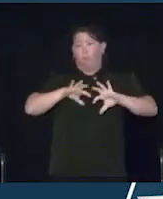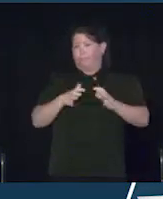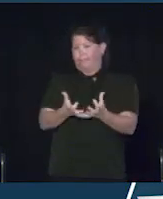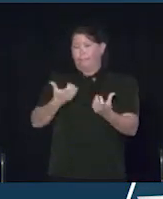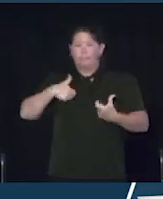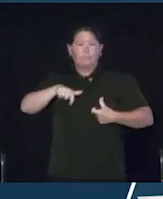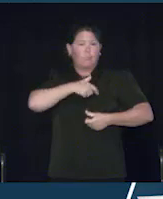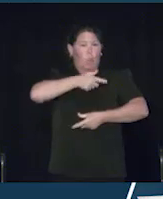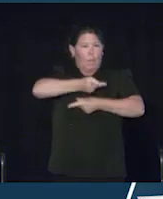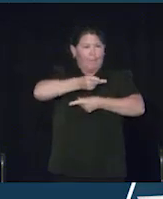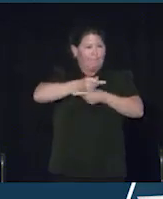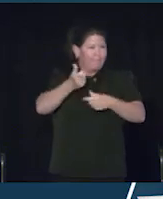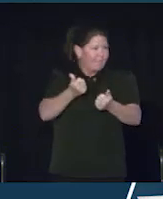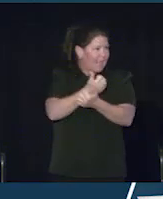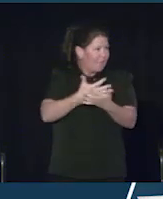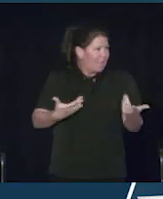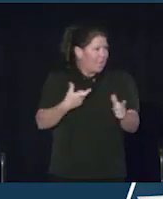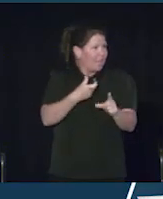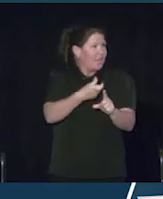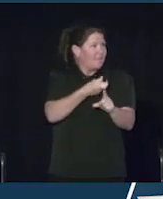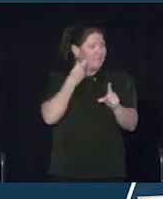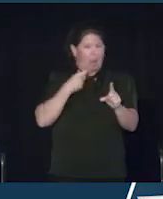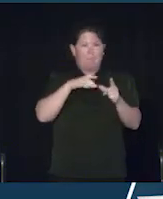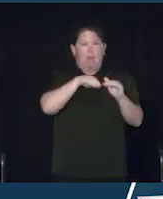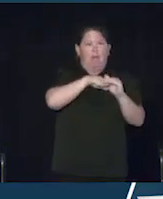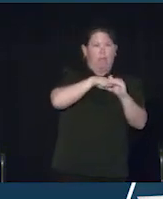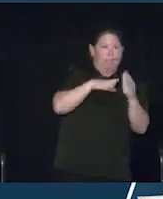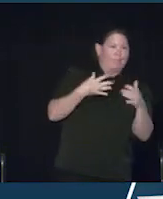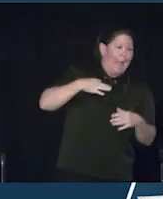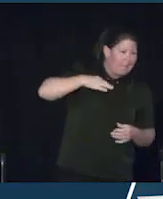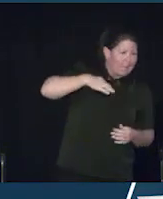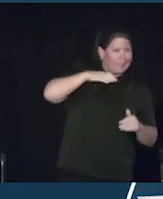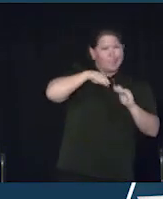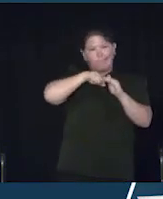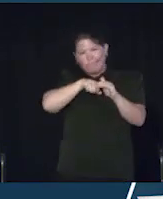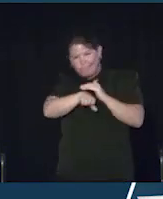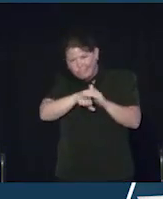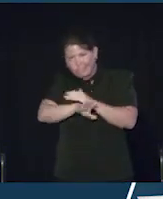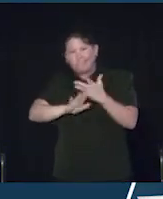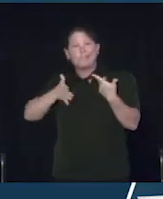everything from application intake, eligibility determinations,